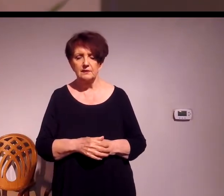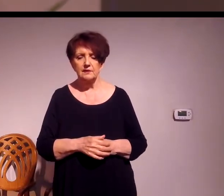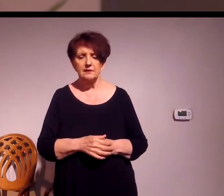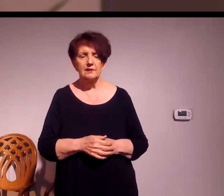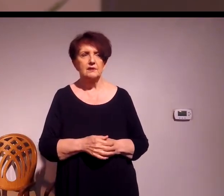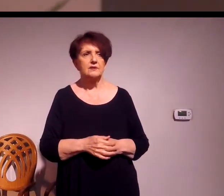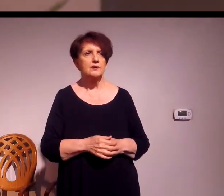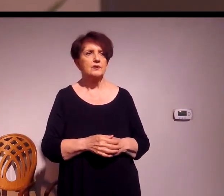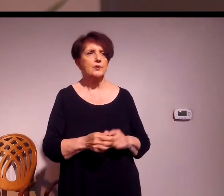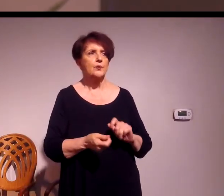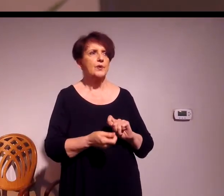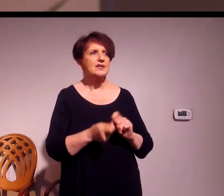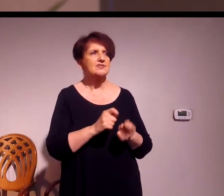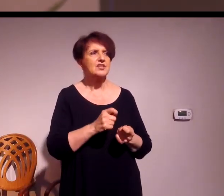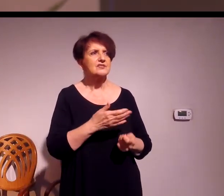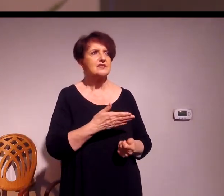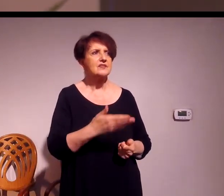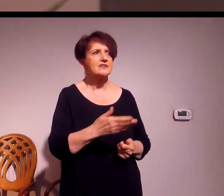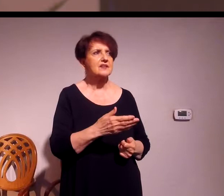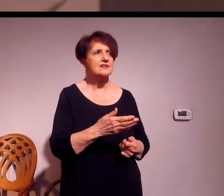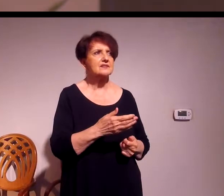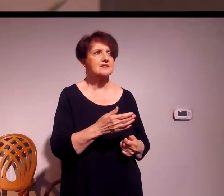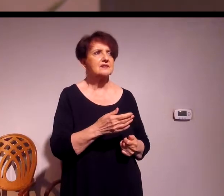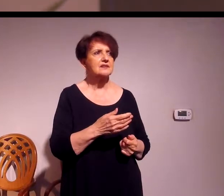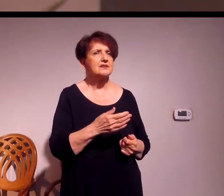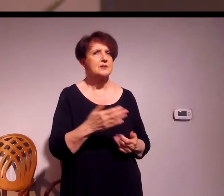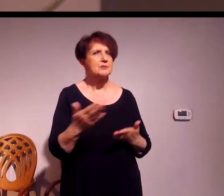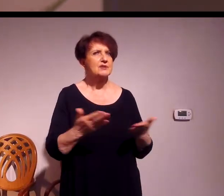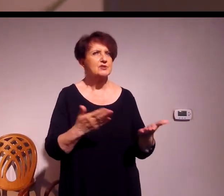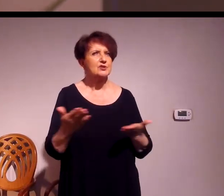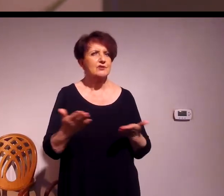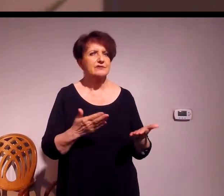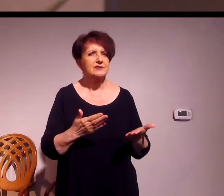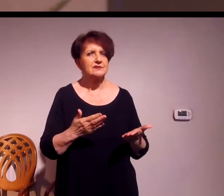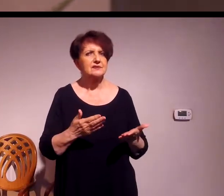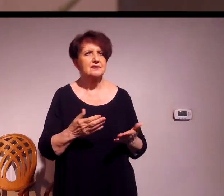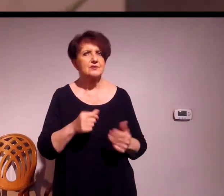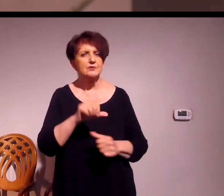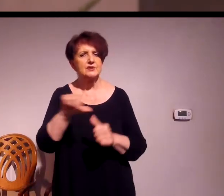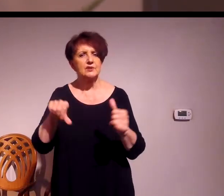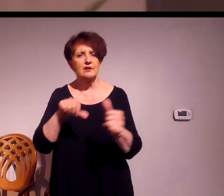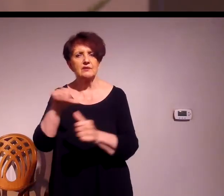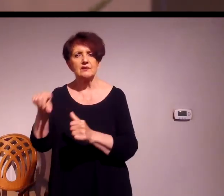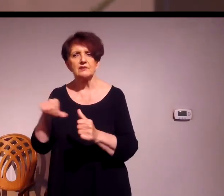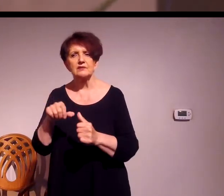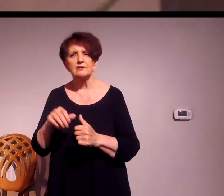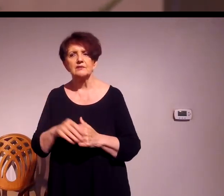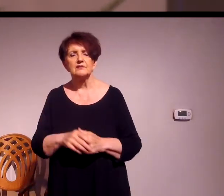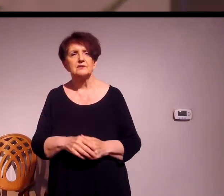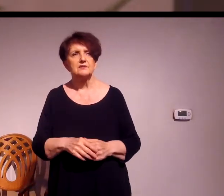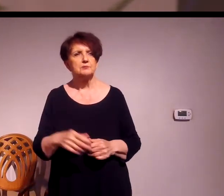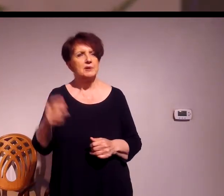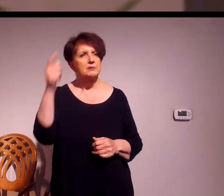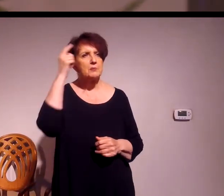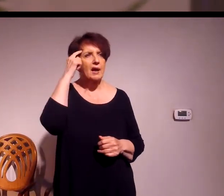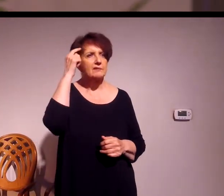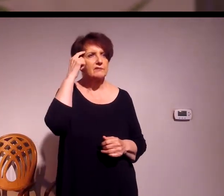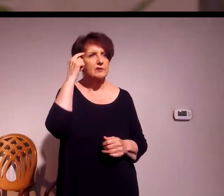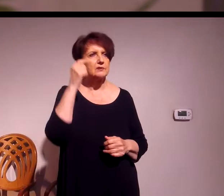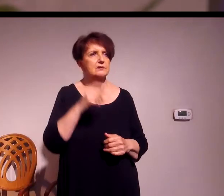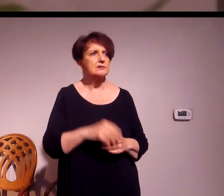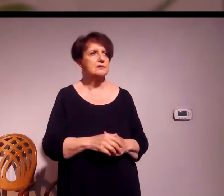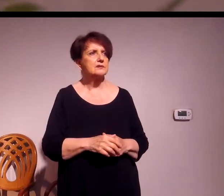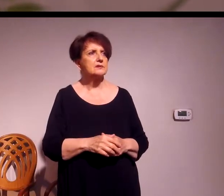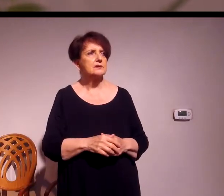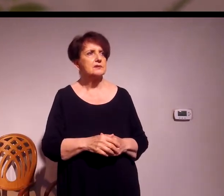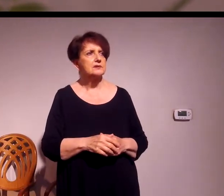And we can change the things and we can provide service to each other, being mindful of just what we can